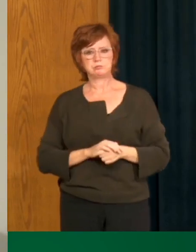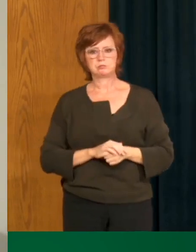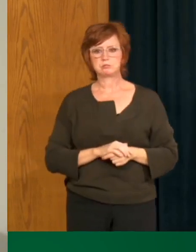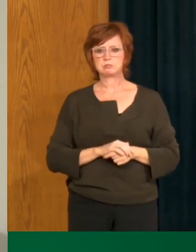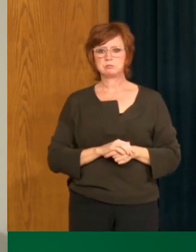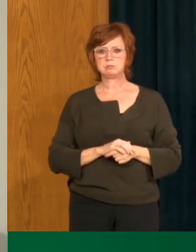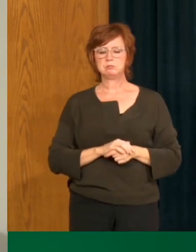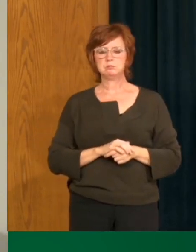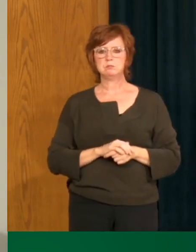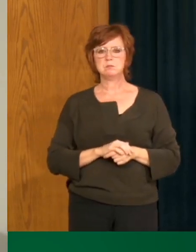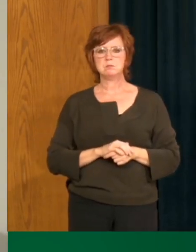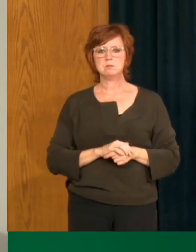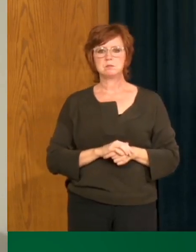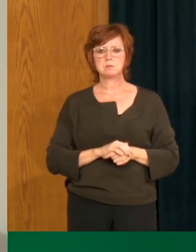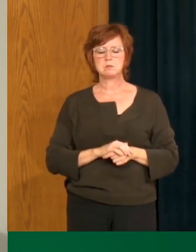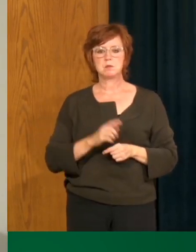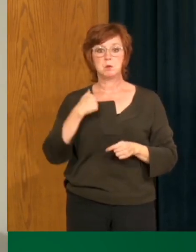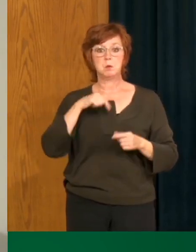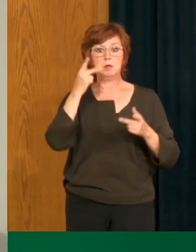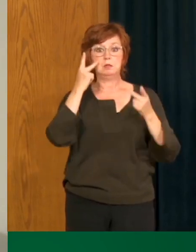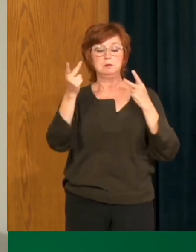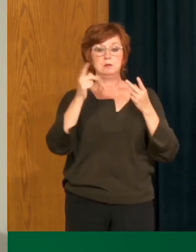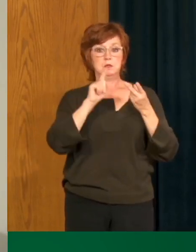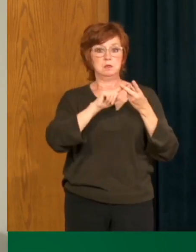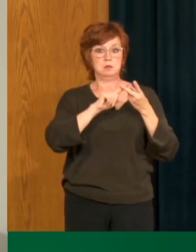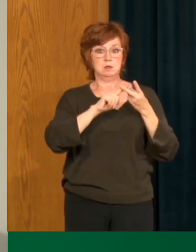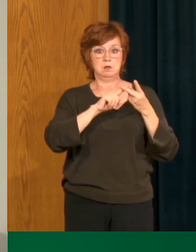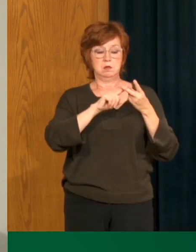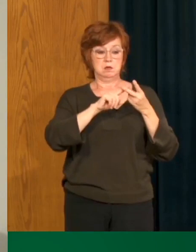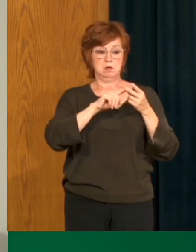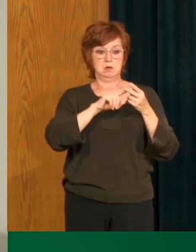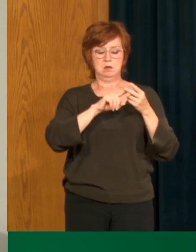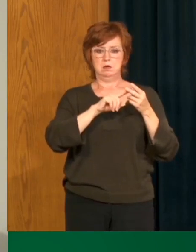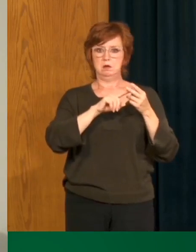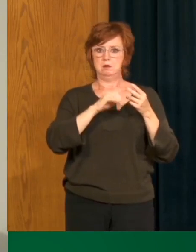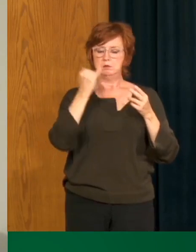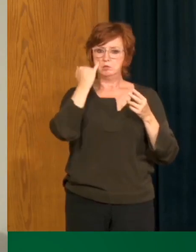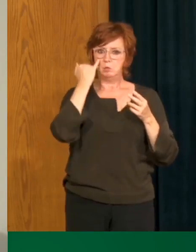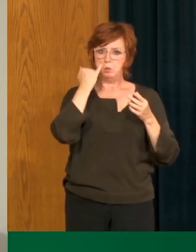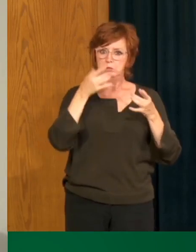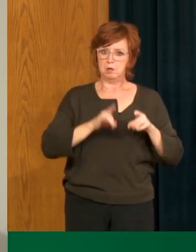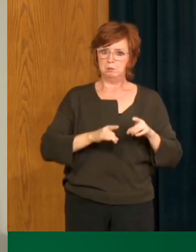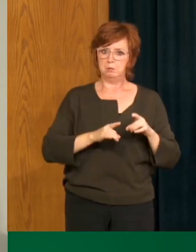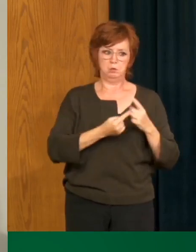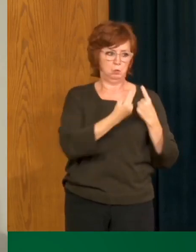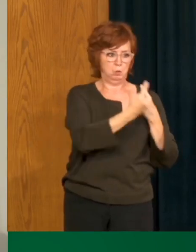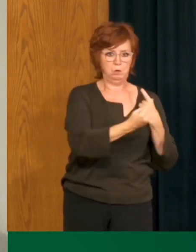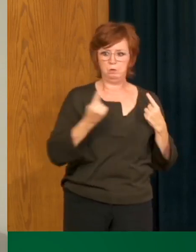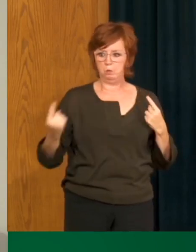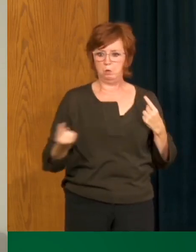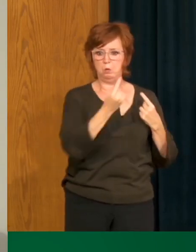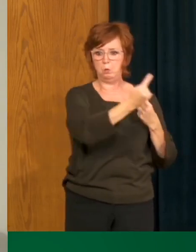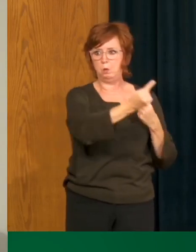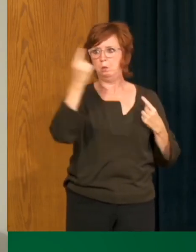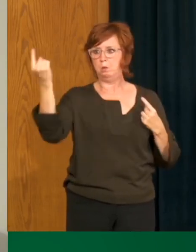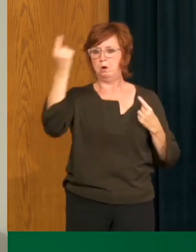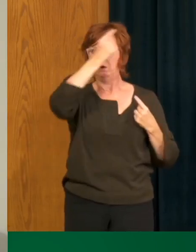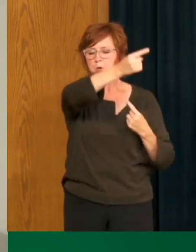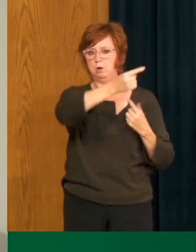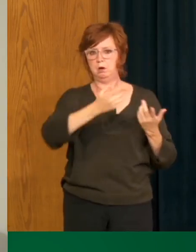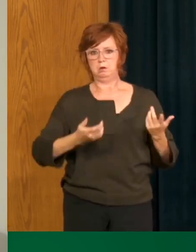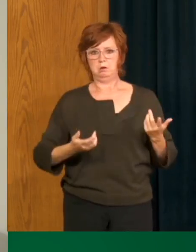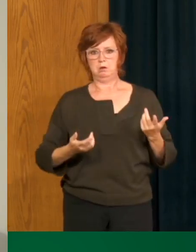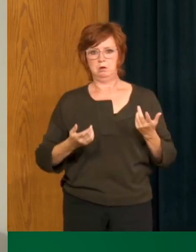of cases throughout the province were not linked to each other, and I've said in the past, 100 cases or more a day, for